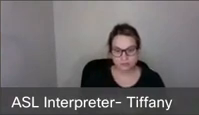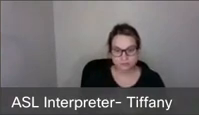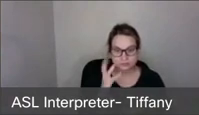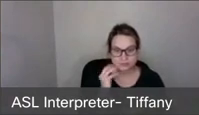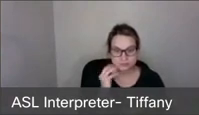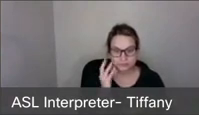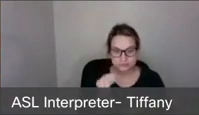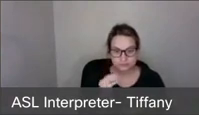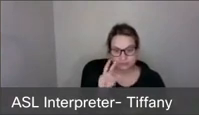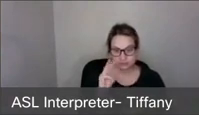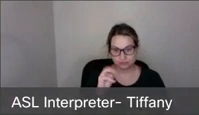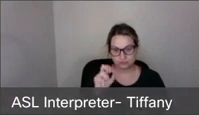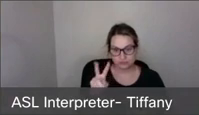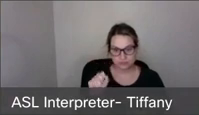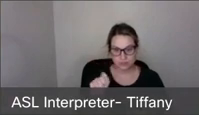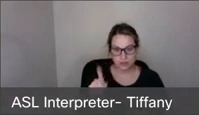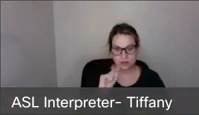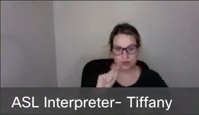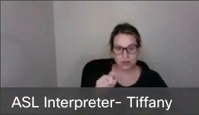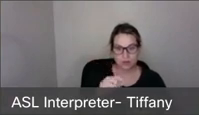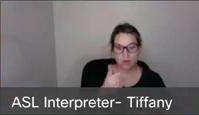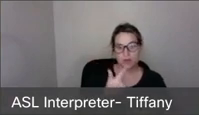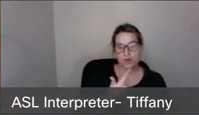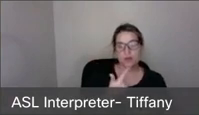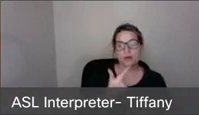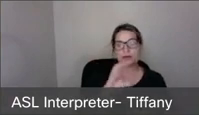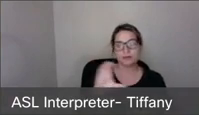in Maryville. So I personally go to Glendale Community College